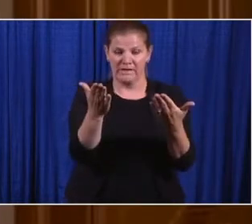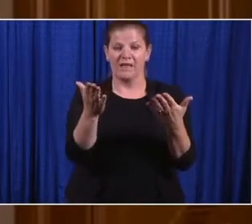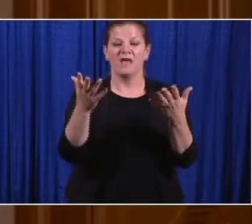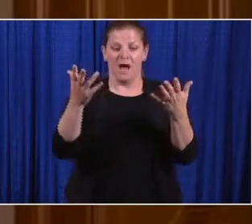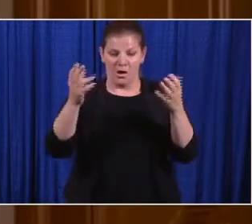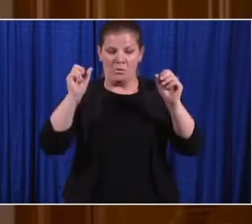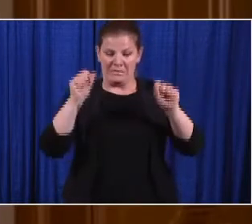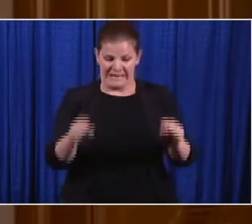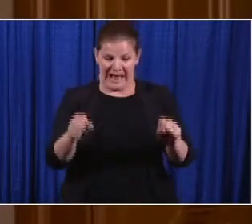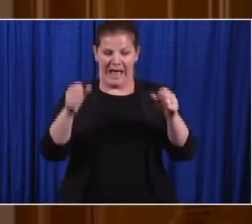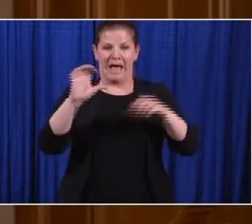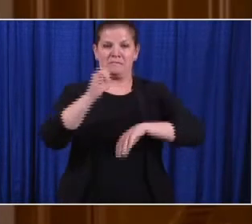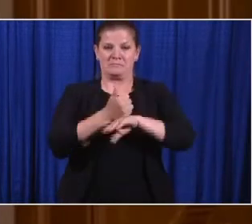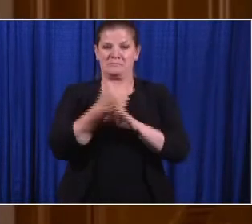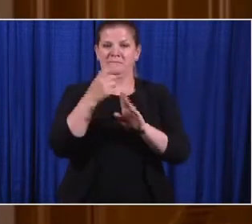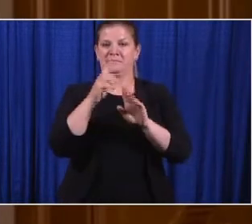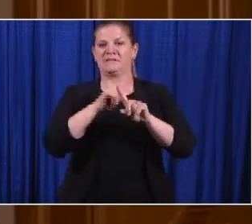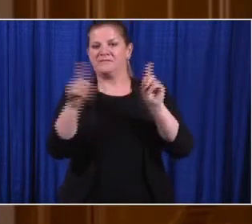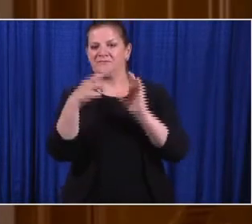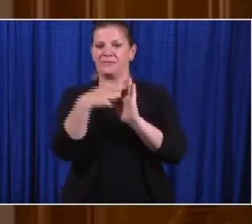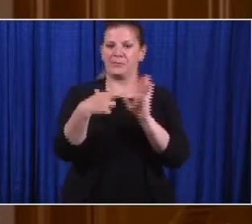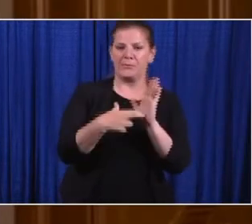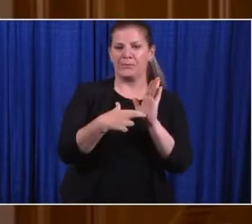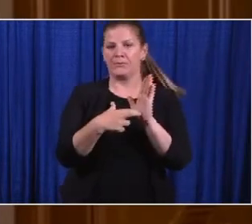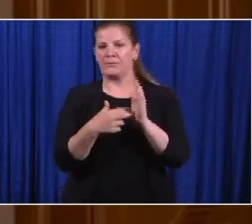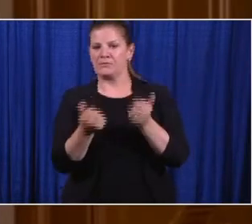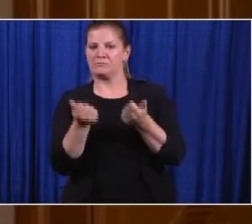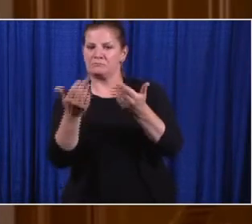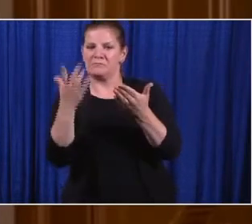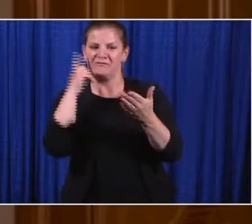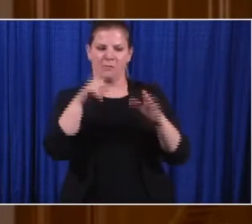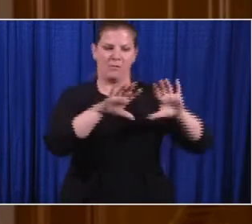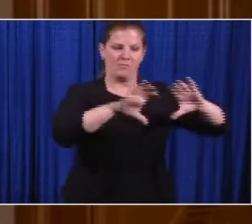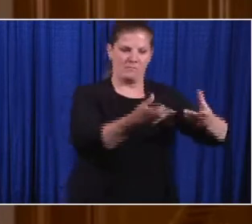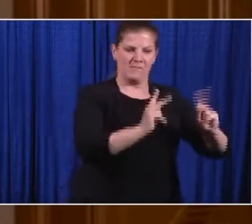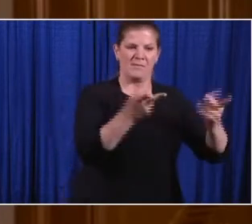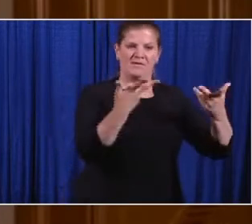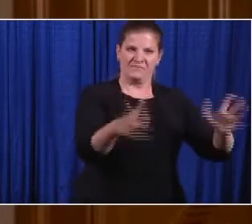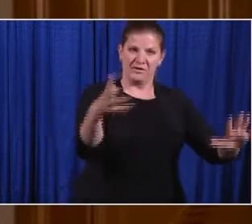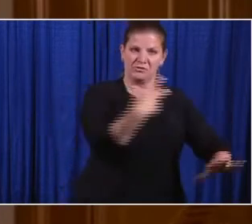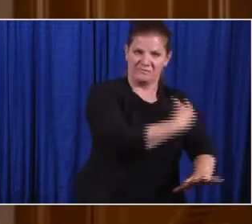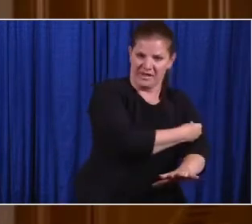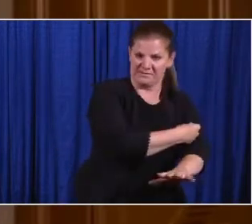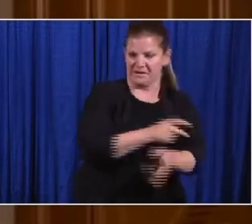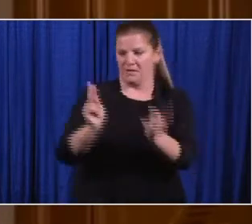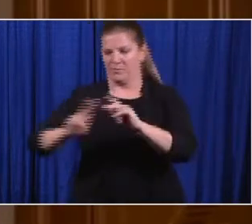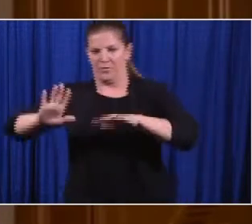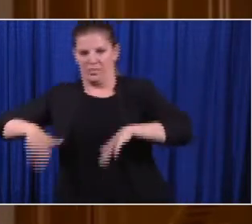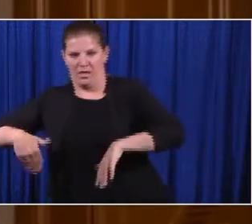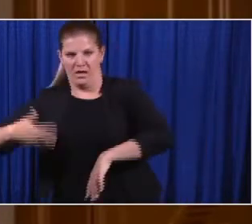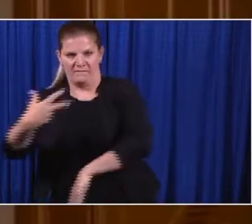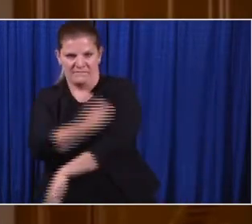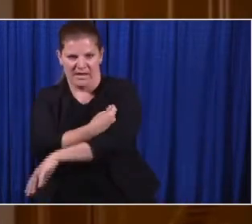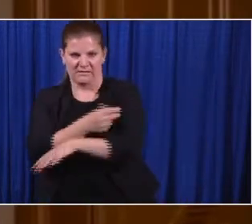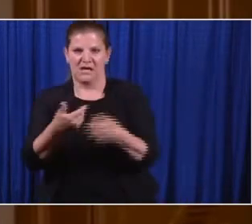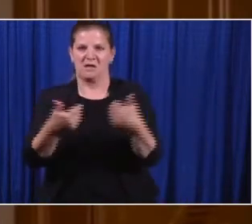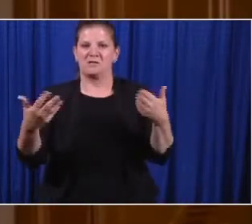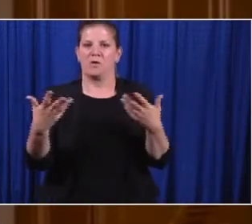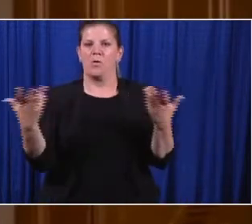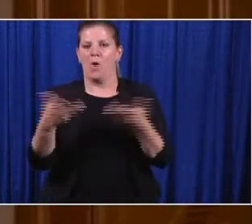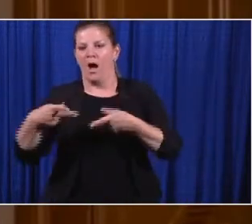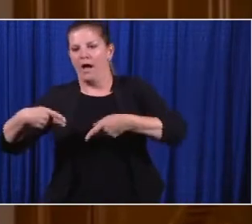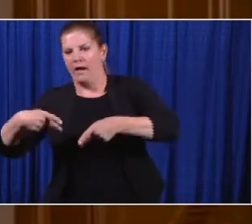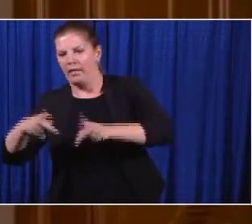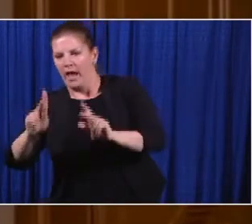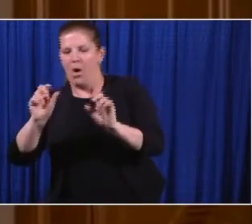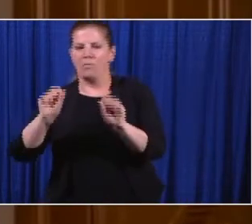those who have been vaccinated and those who have not been vaccinated, and what each group really safely should be able to do.